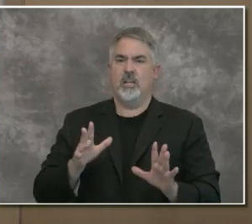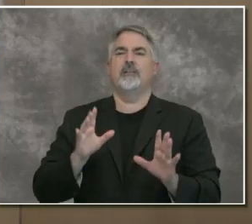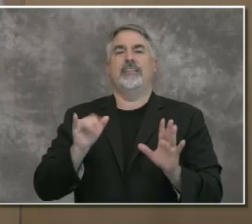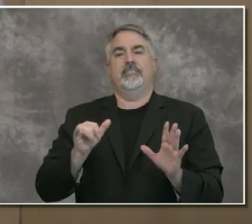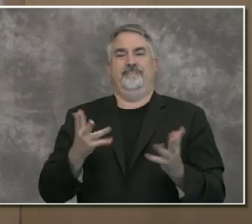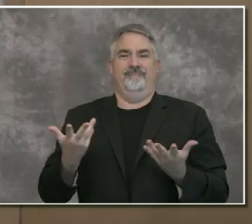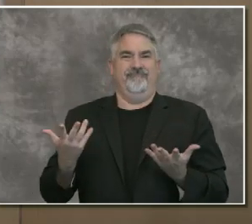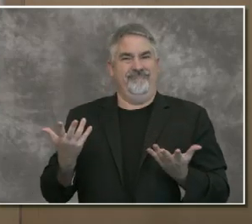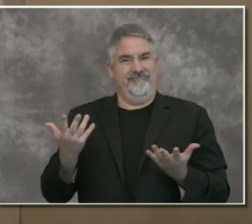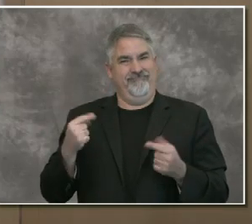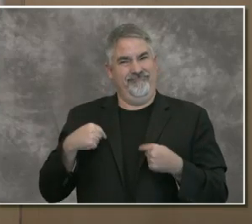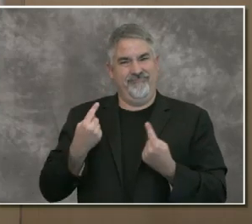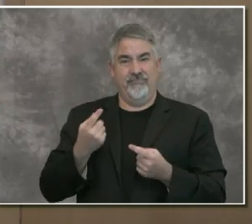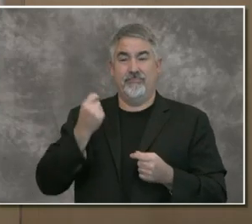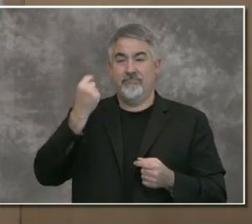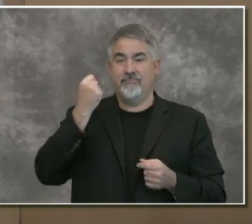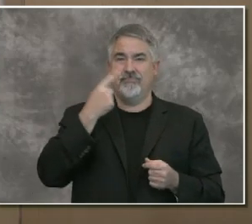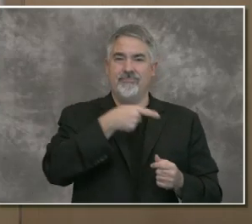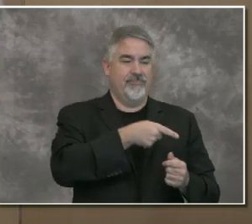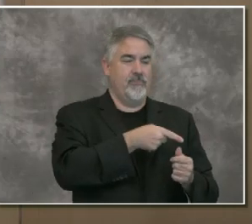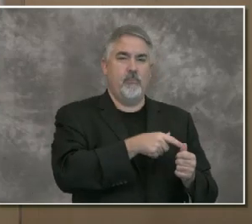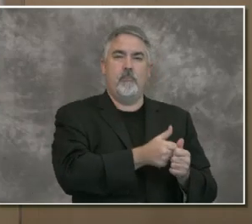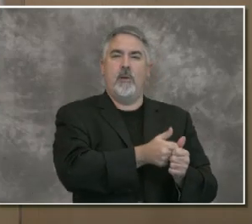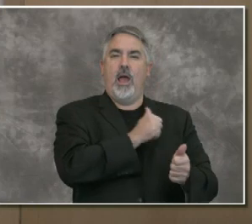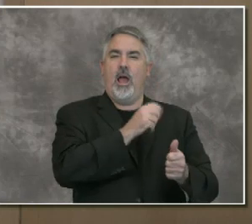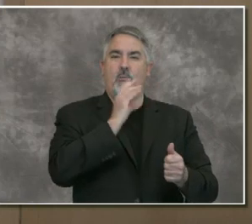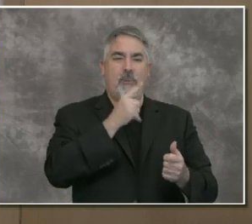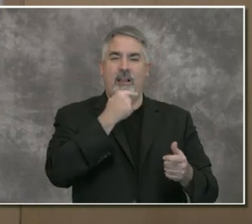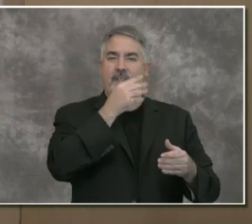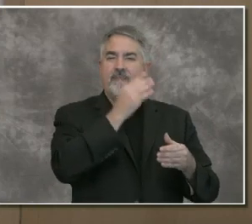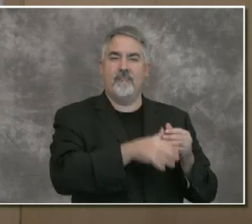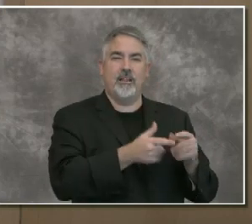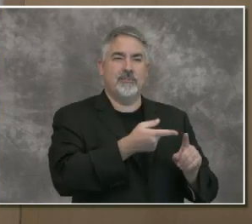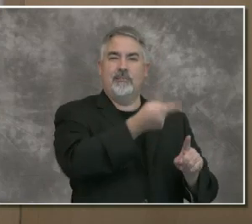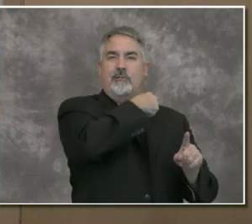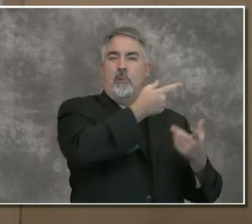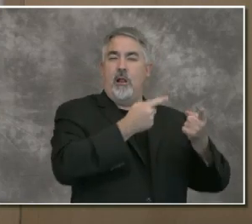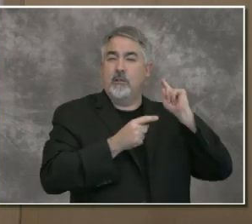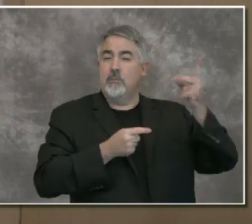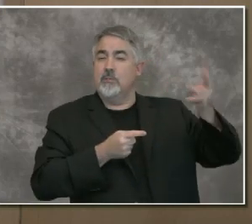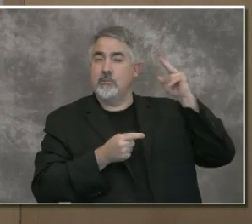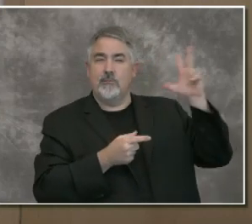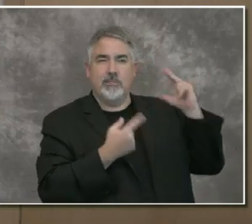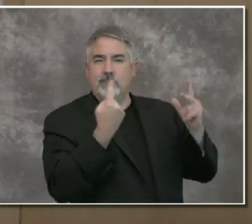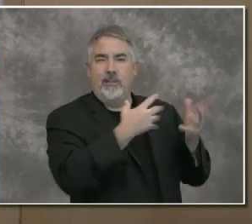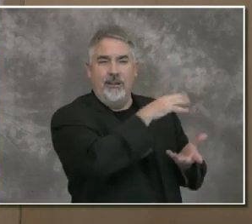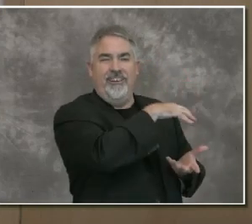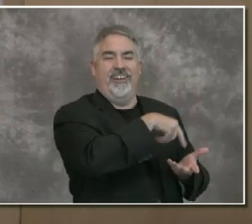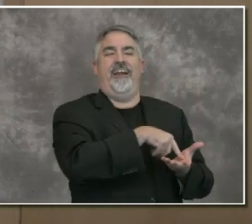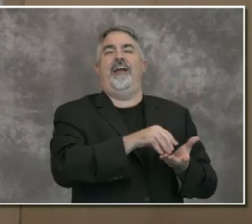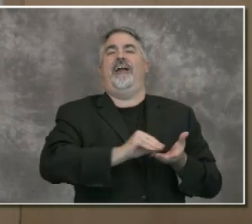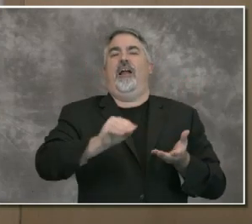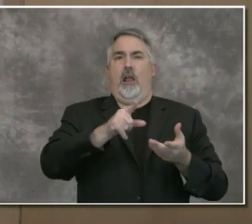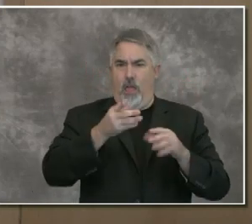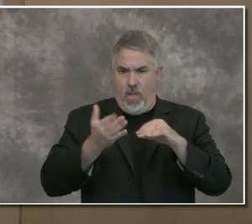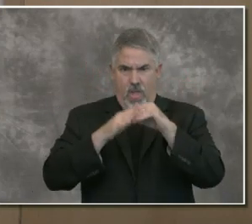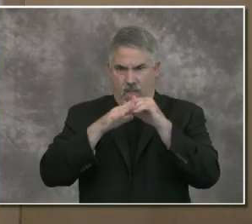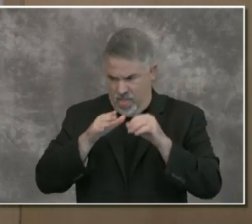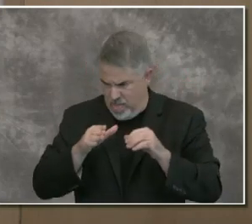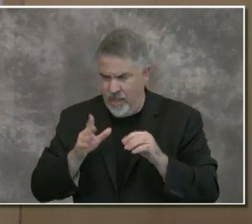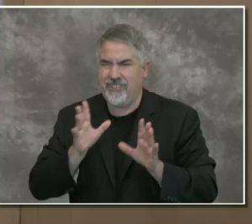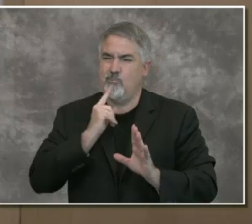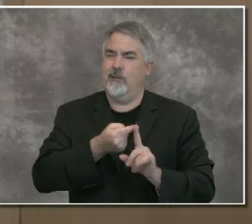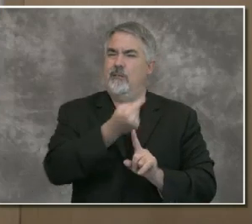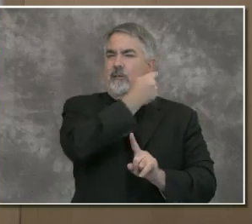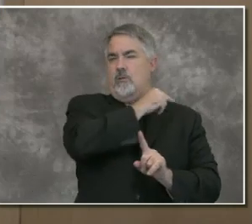typically lag behind the number of positive cases reported. Of the 1,454